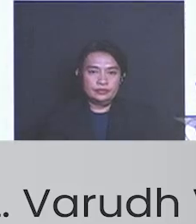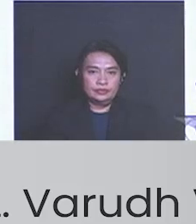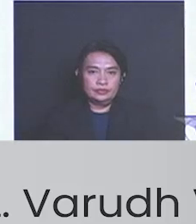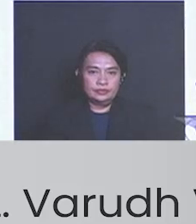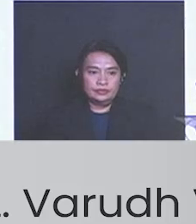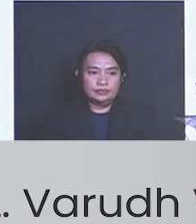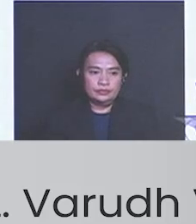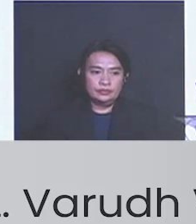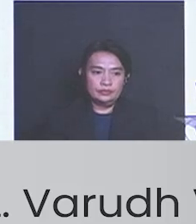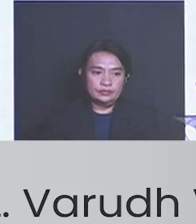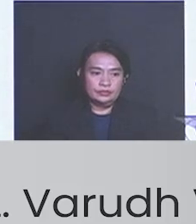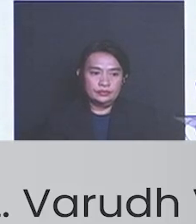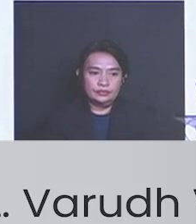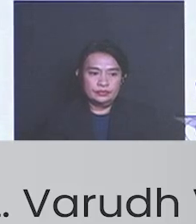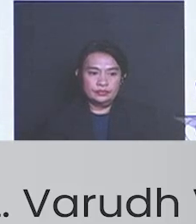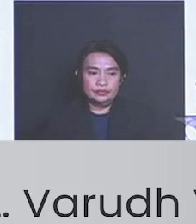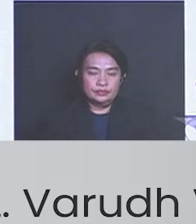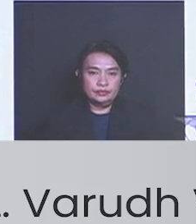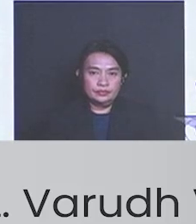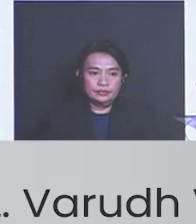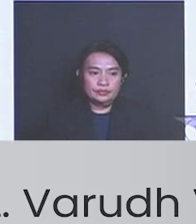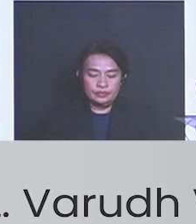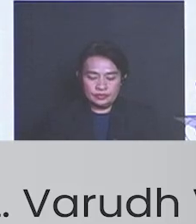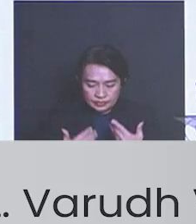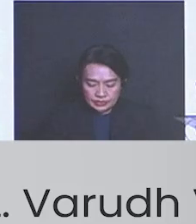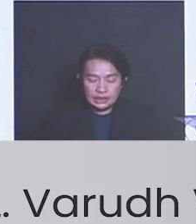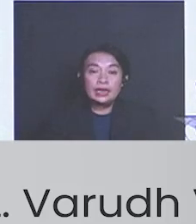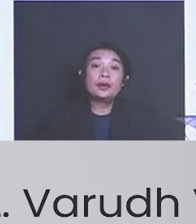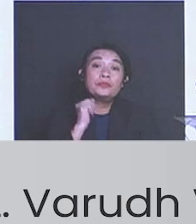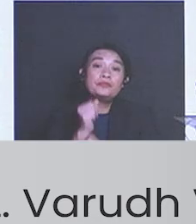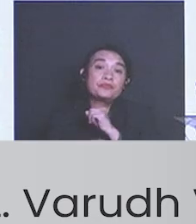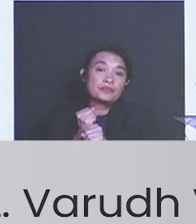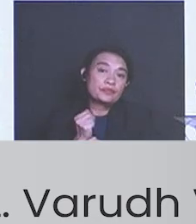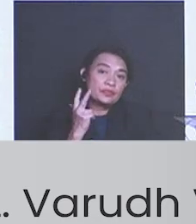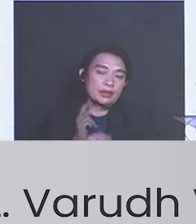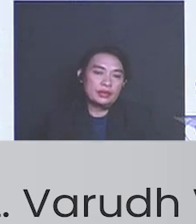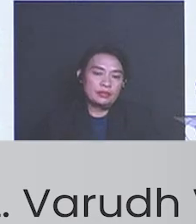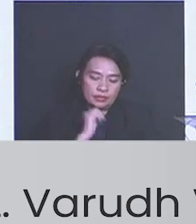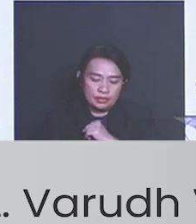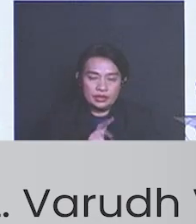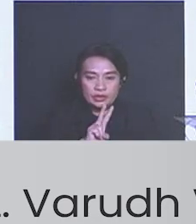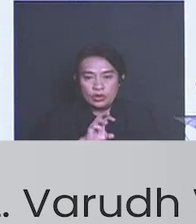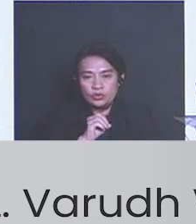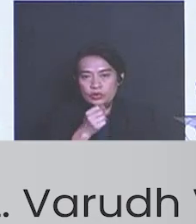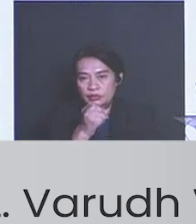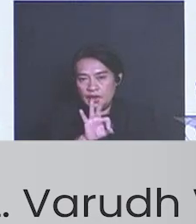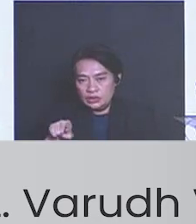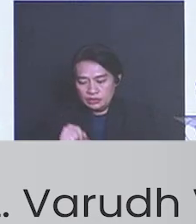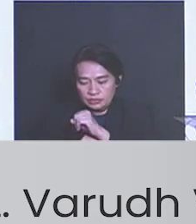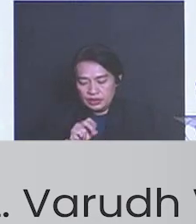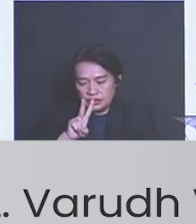So 3 years from 2019 until 2022, we had designed and construct